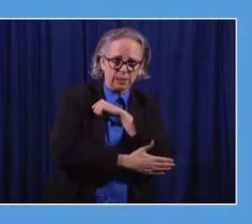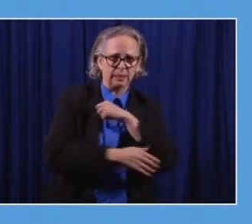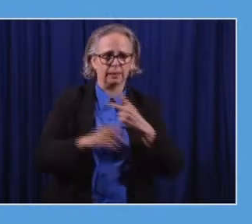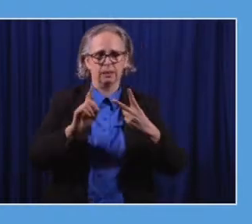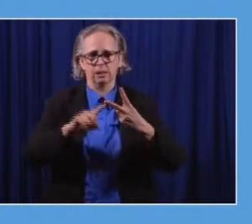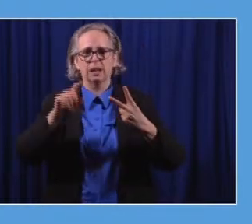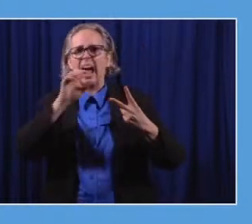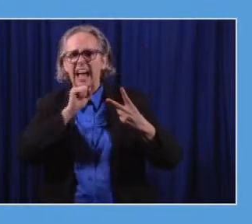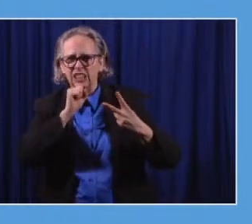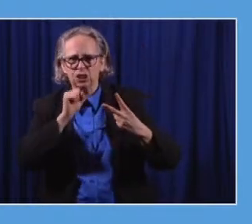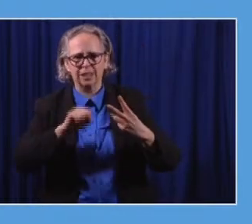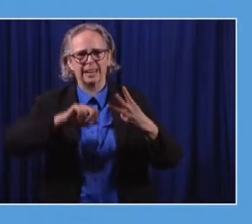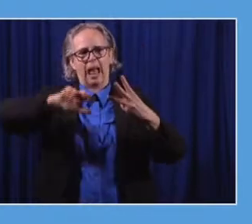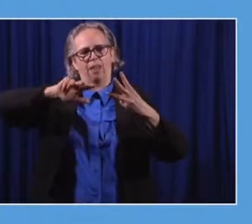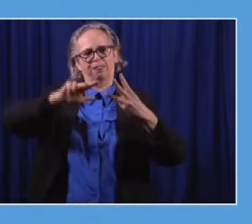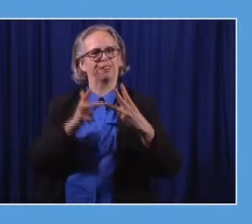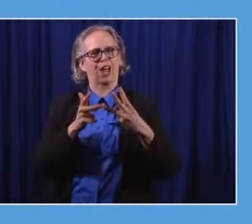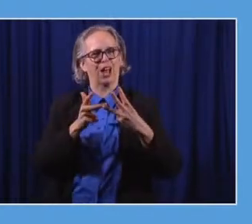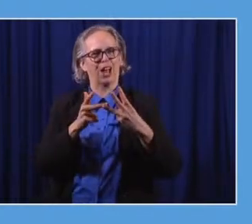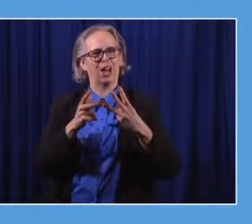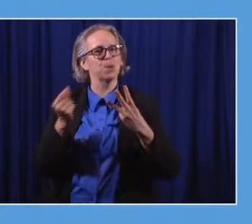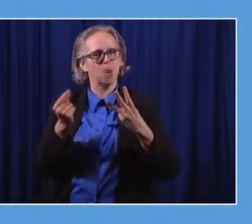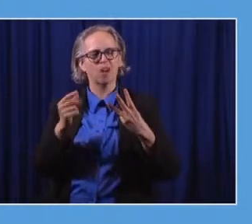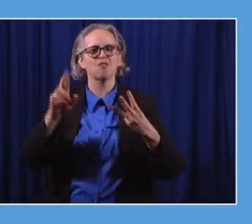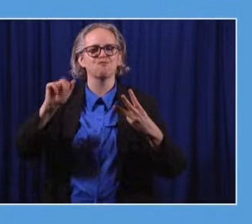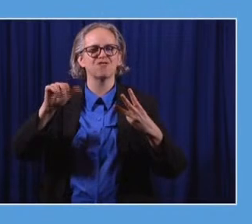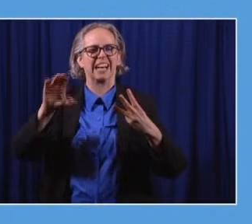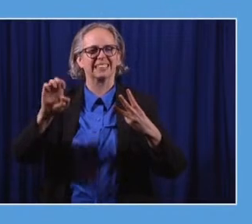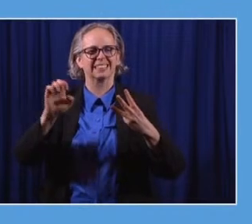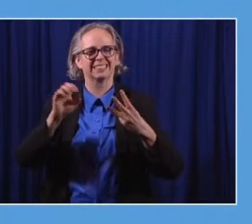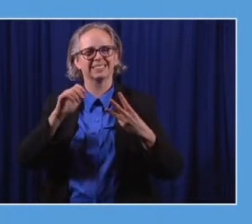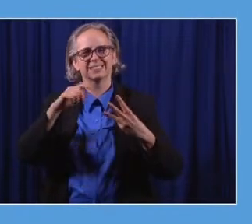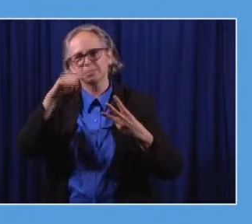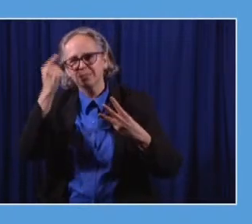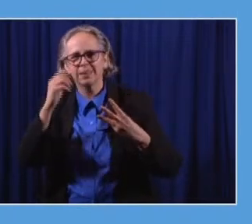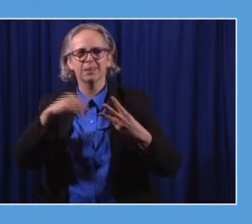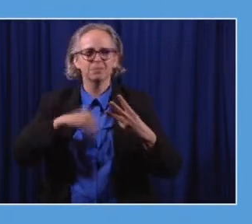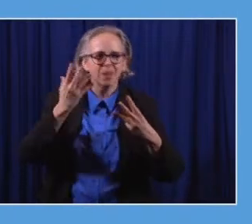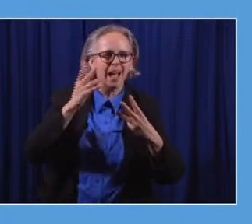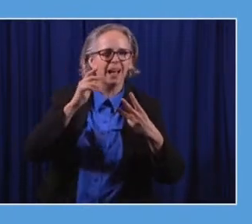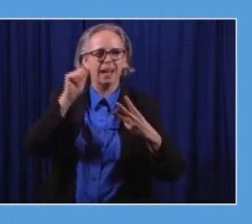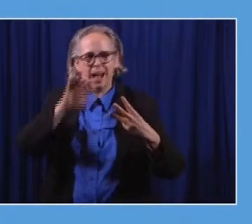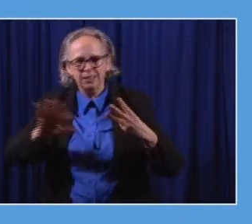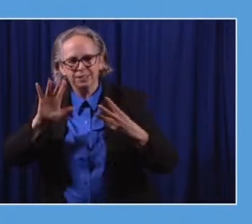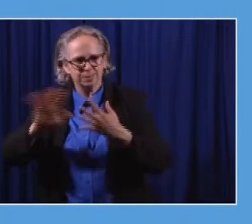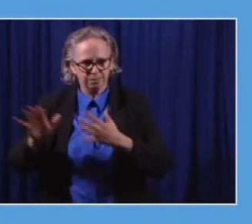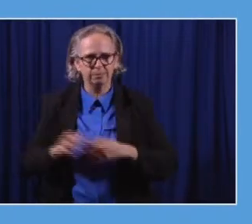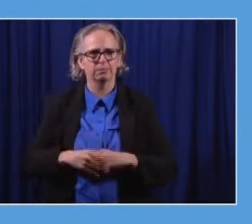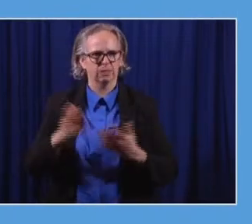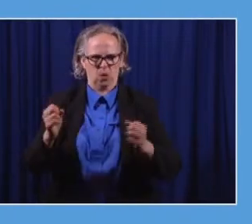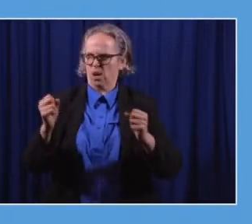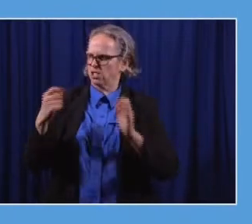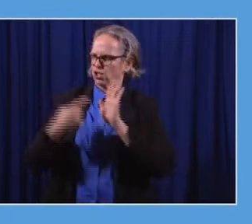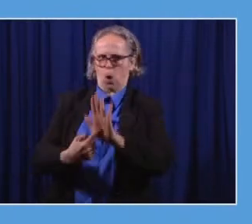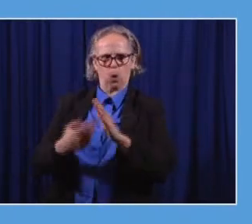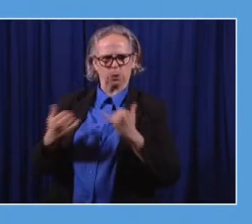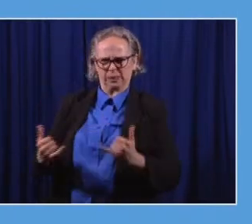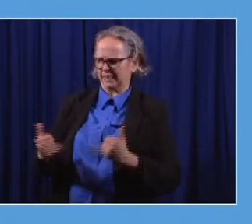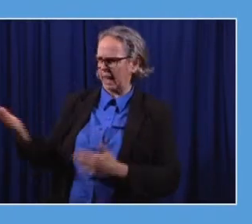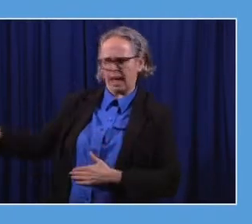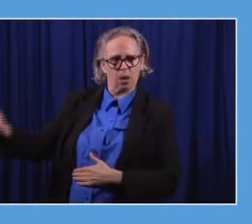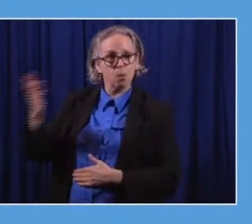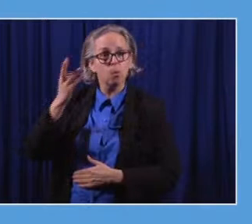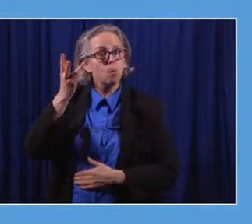collection and reporting, as well as creating a publicly available dashboard were recommendations from our